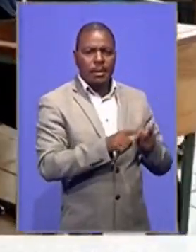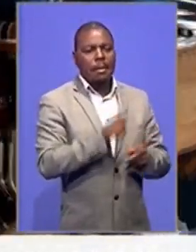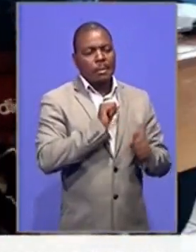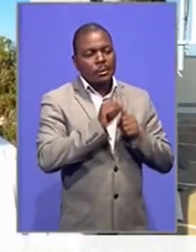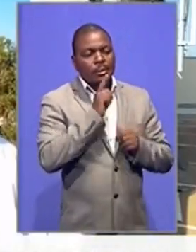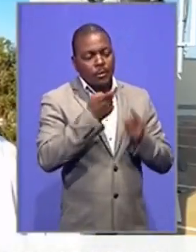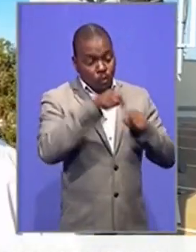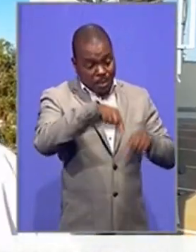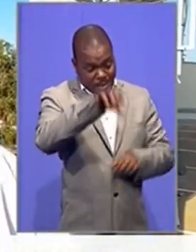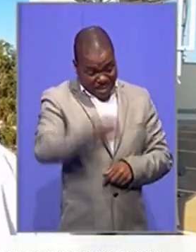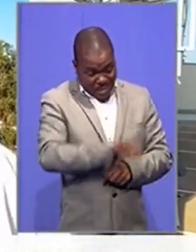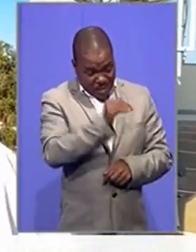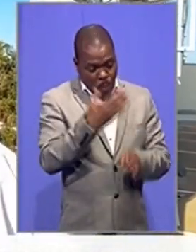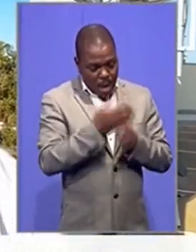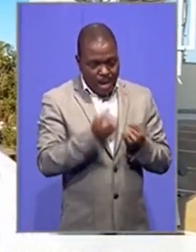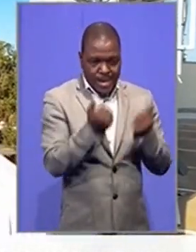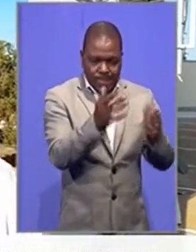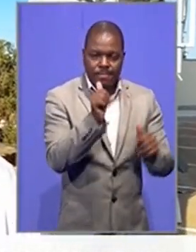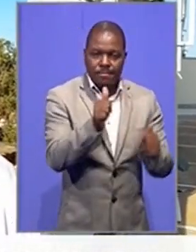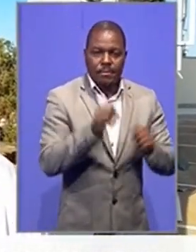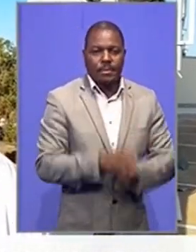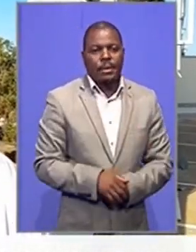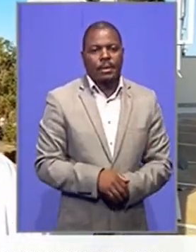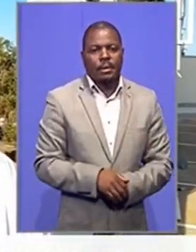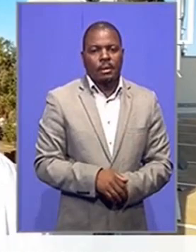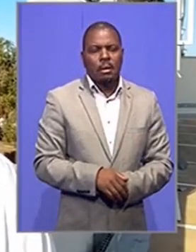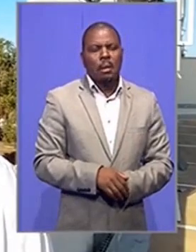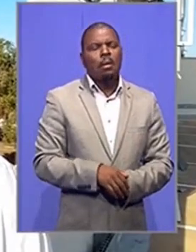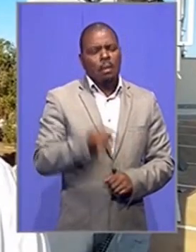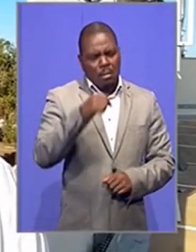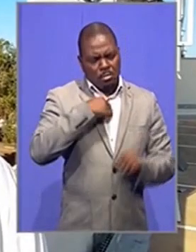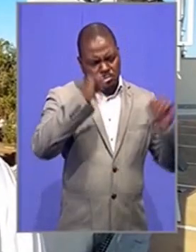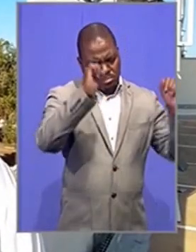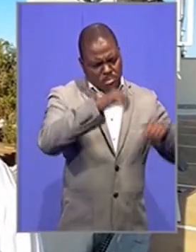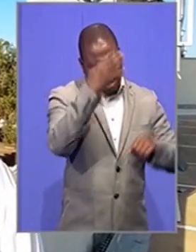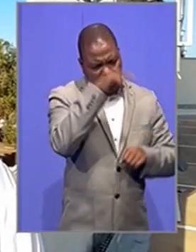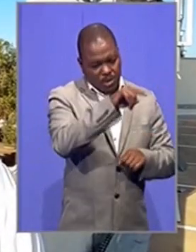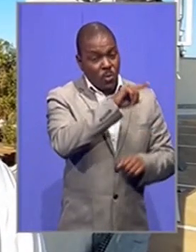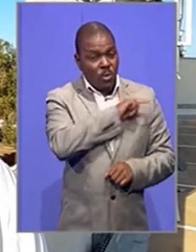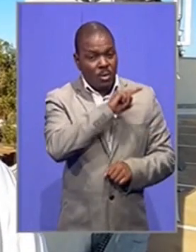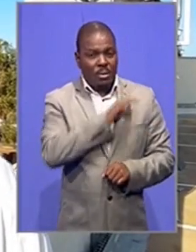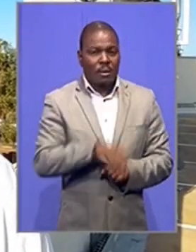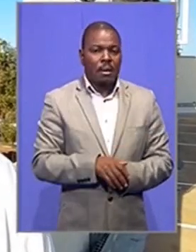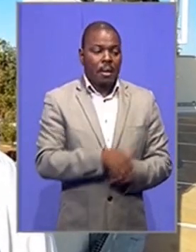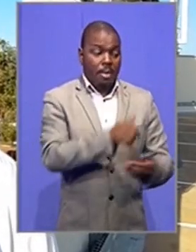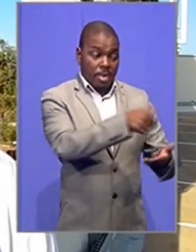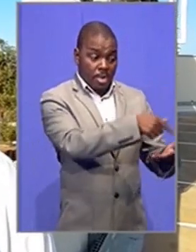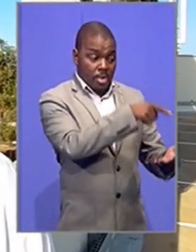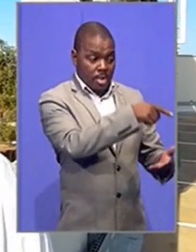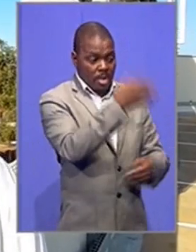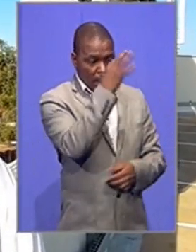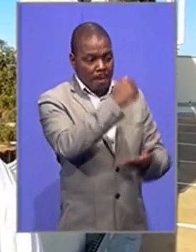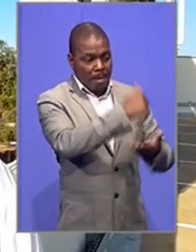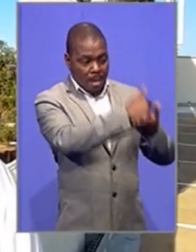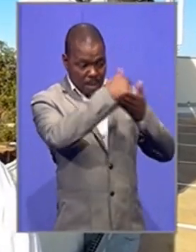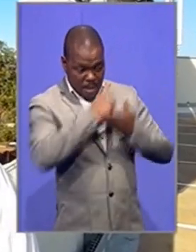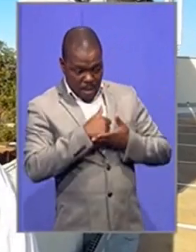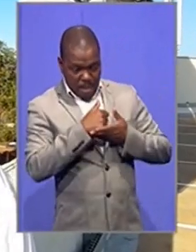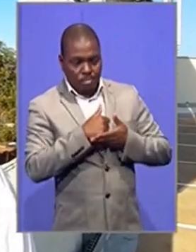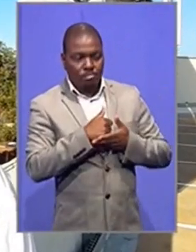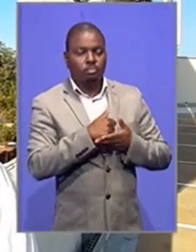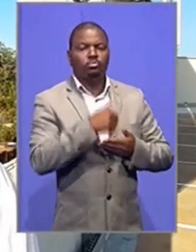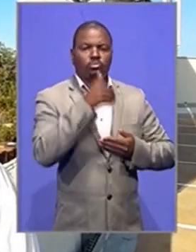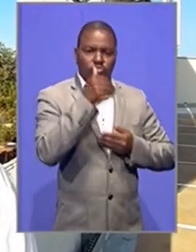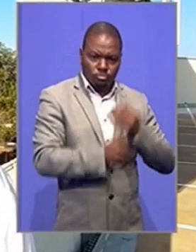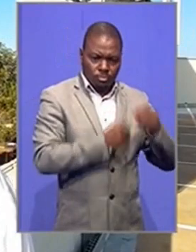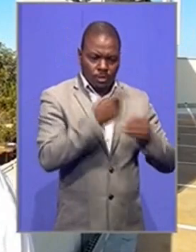mo gae. Re dumelane le mmušo ka lenaneo leo kgopolo e le gore ge badutši ba re thuša ba re loišetša mola